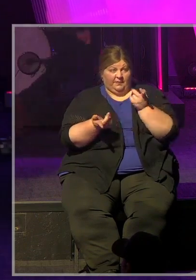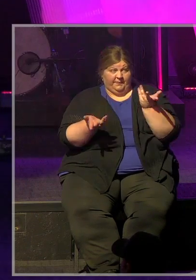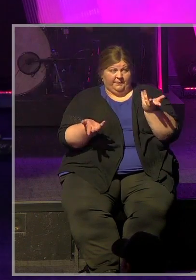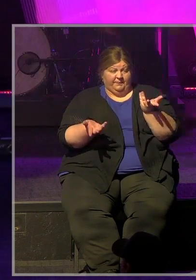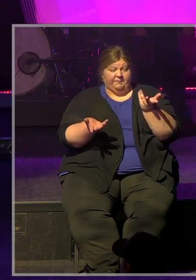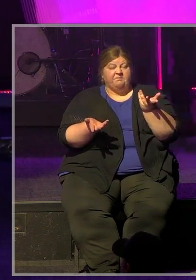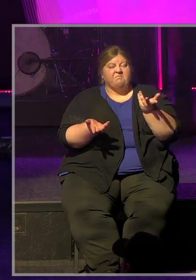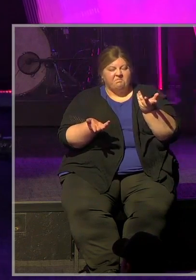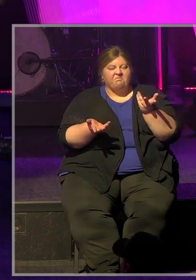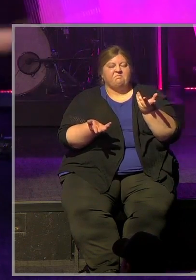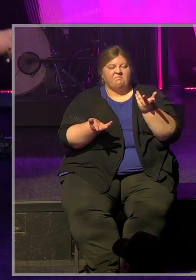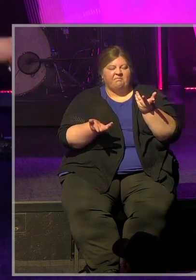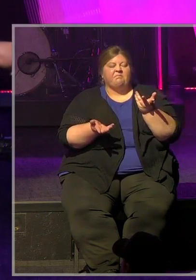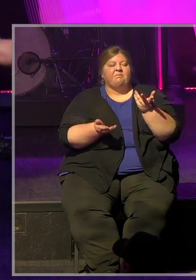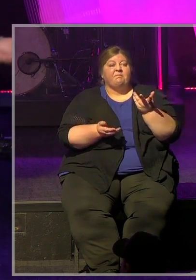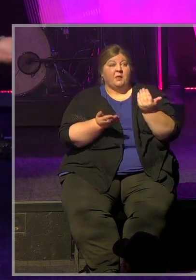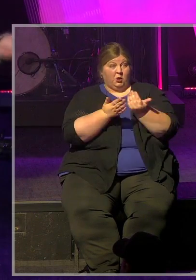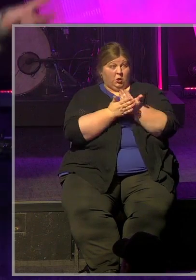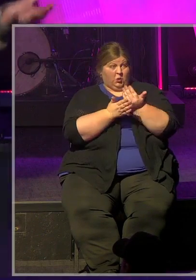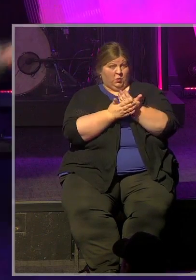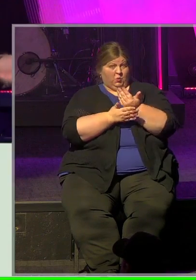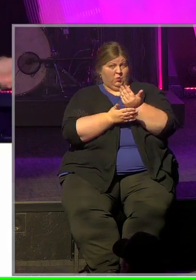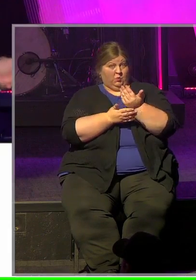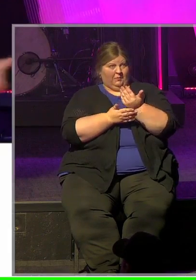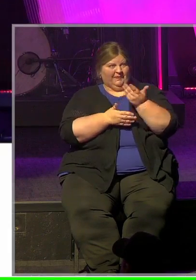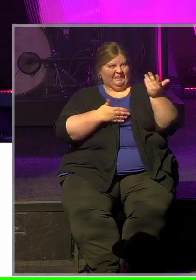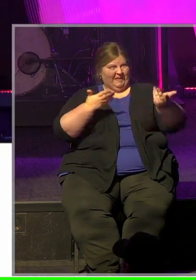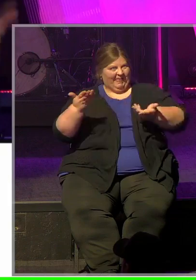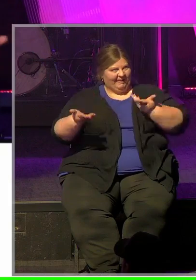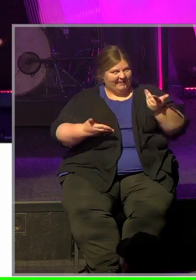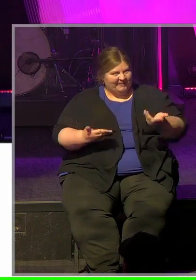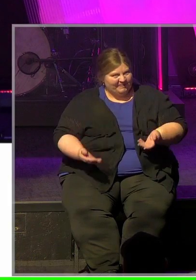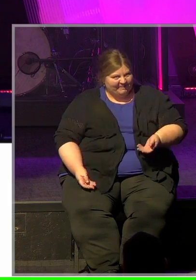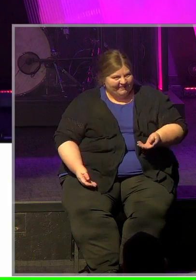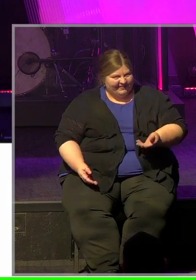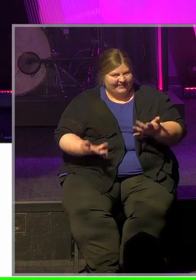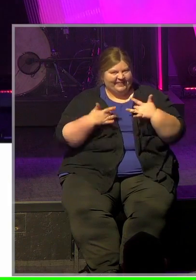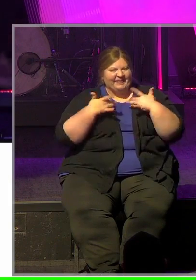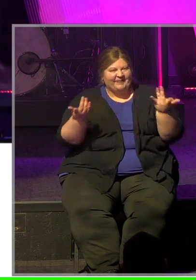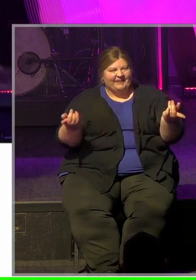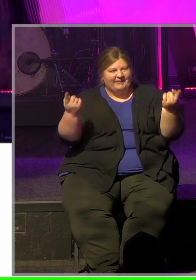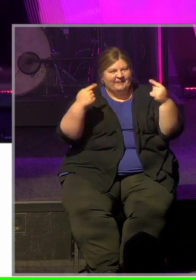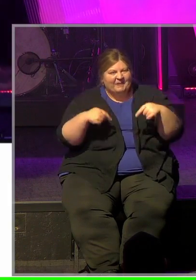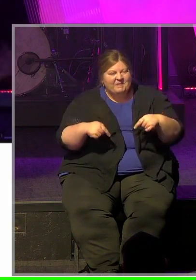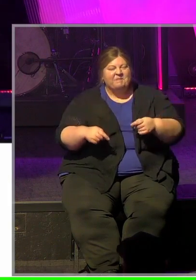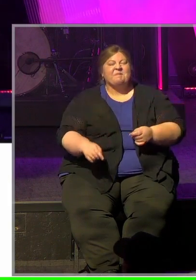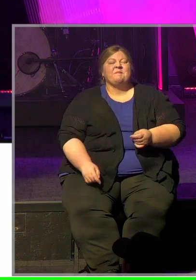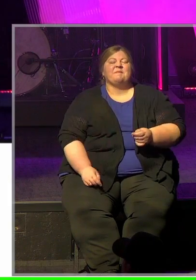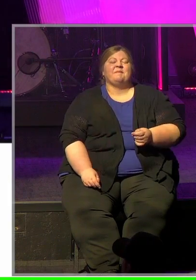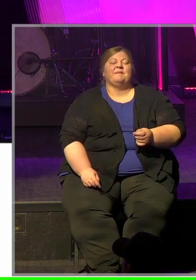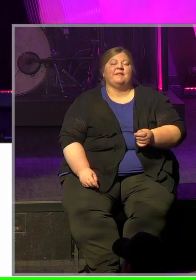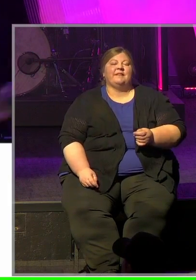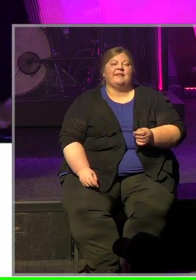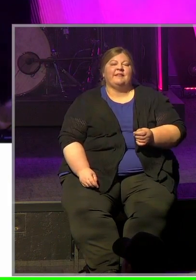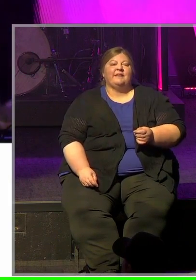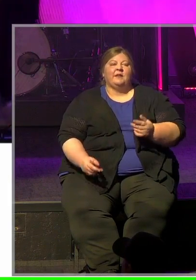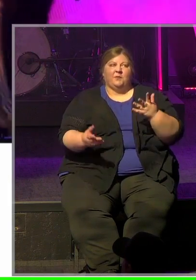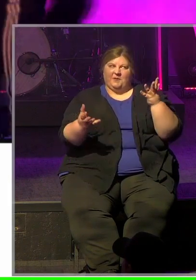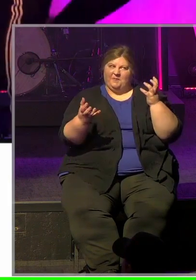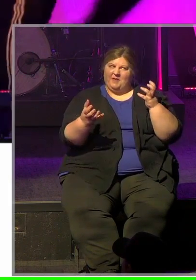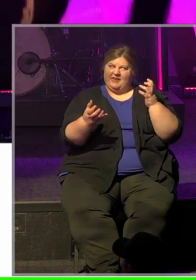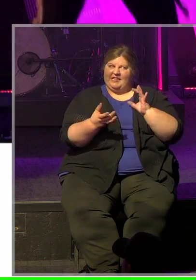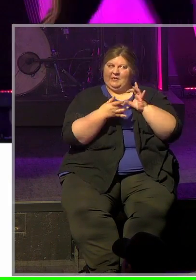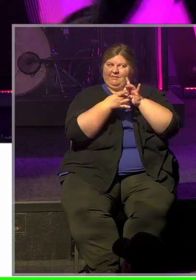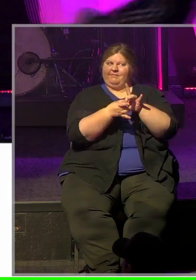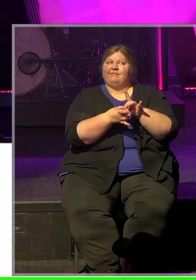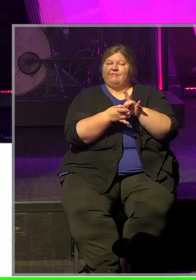just to let you know that if you're new here, welcome. We're so glad that you're here, and we want to get you connected. And one of